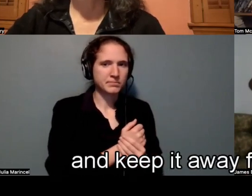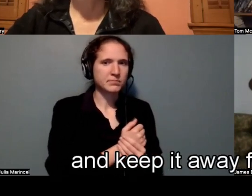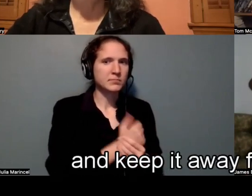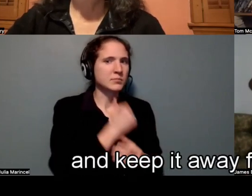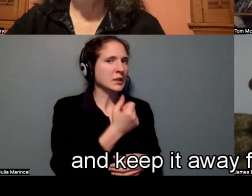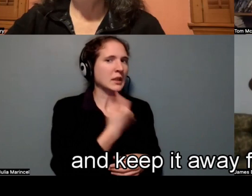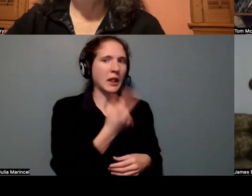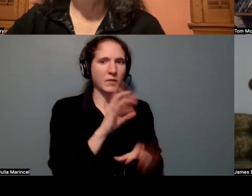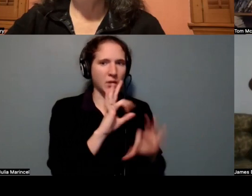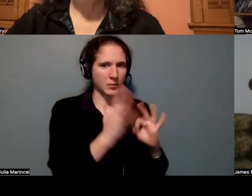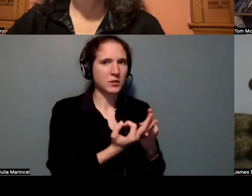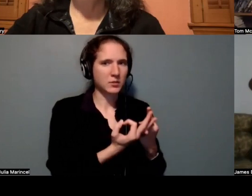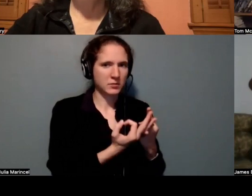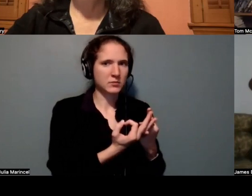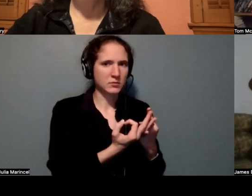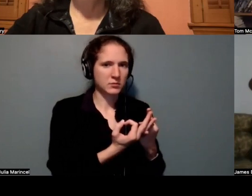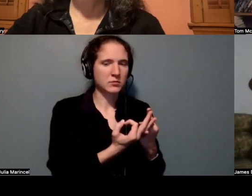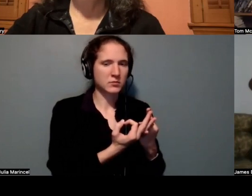family. So,